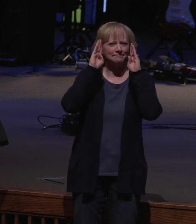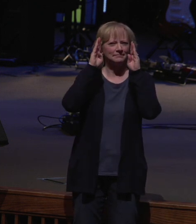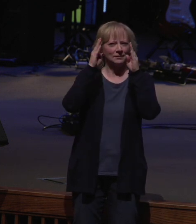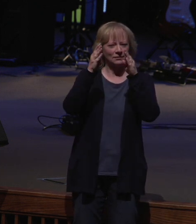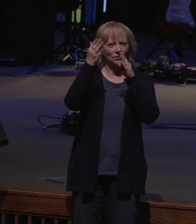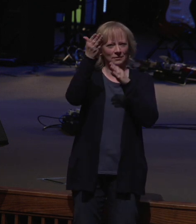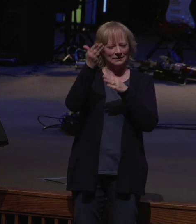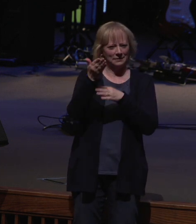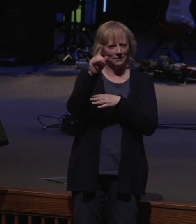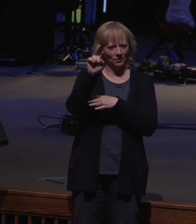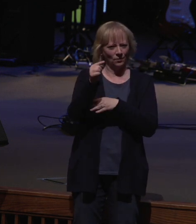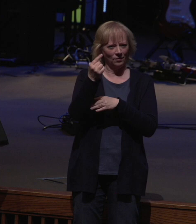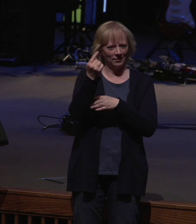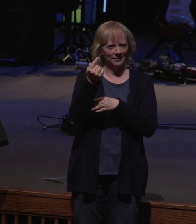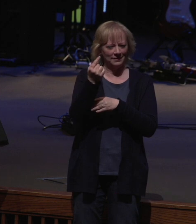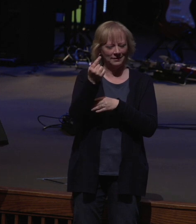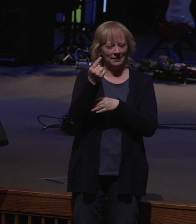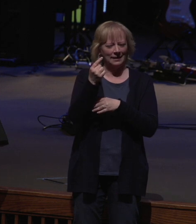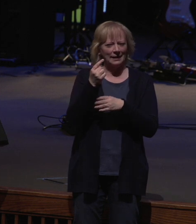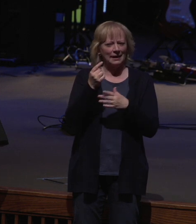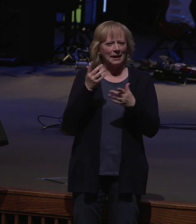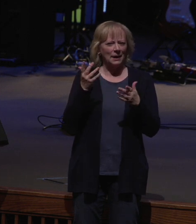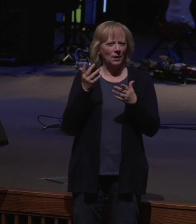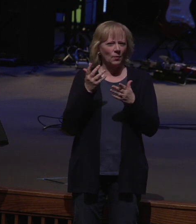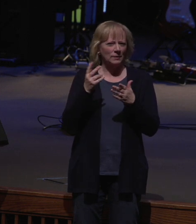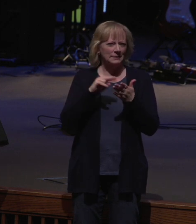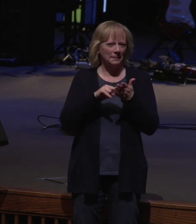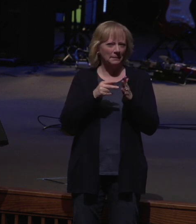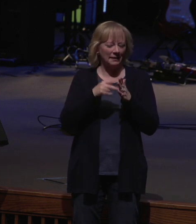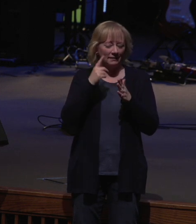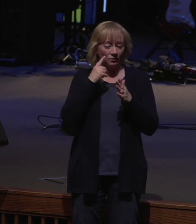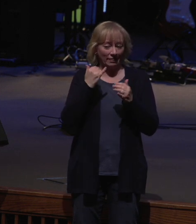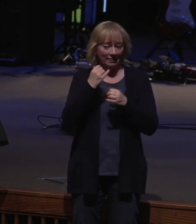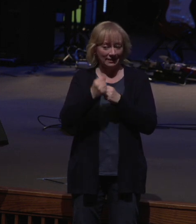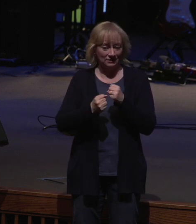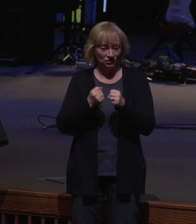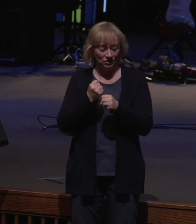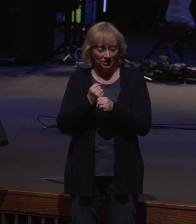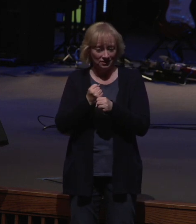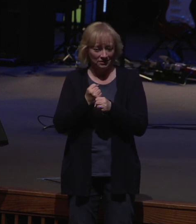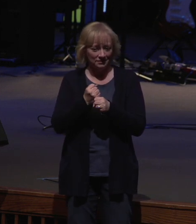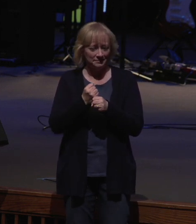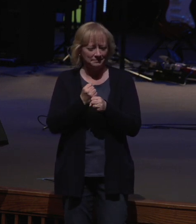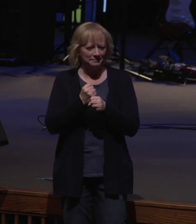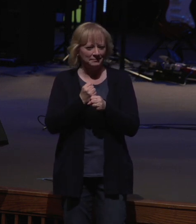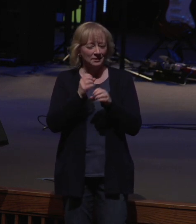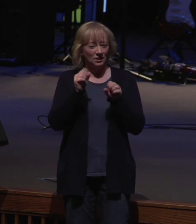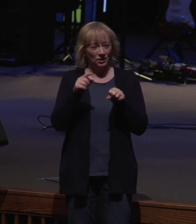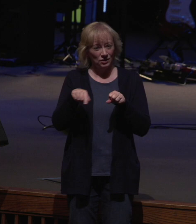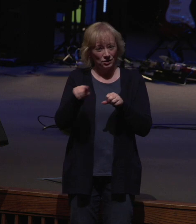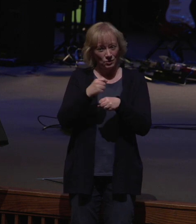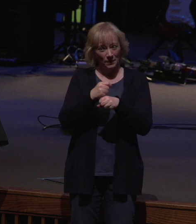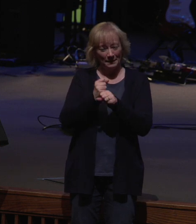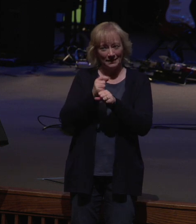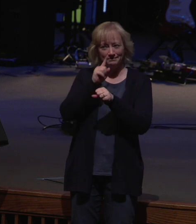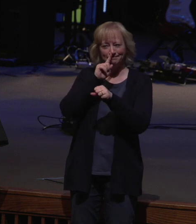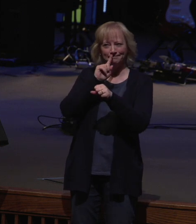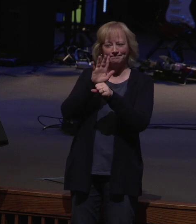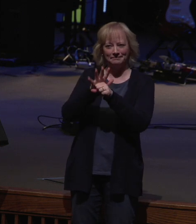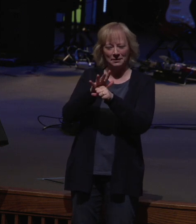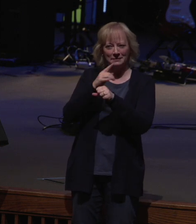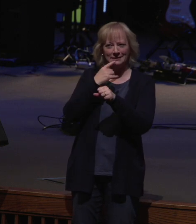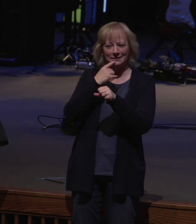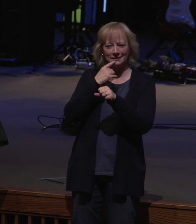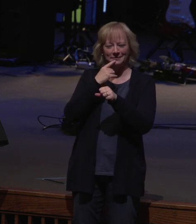And what would it look like for this year for you to make a commitment that does just say,